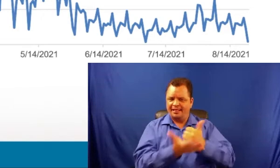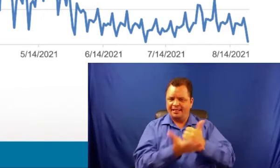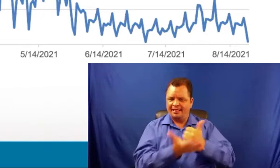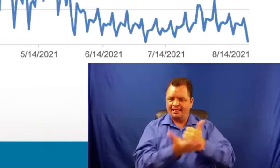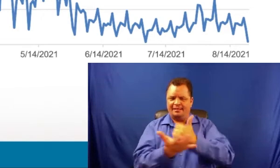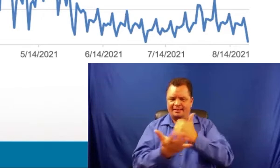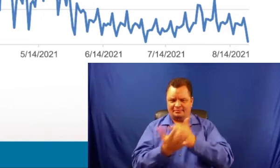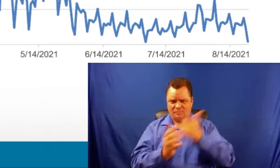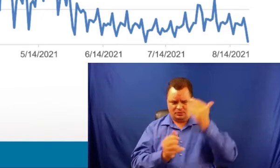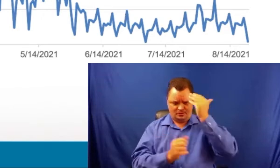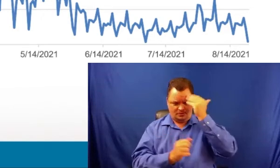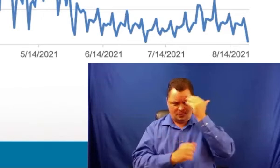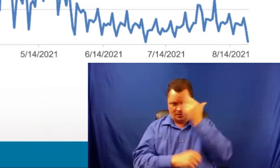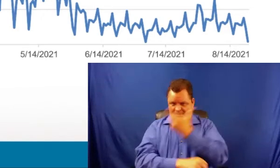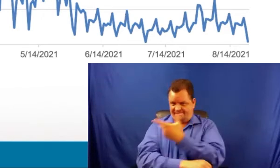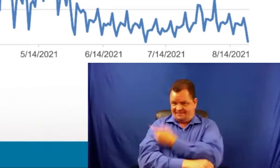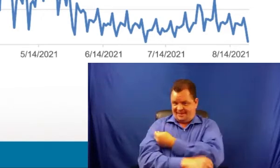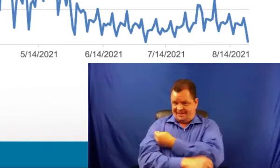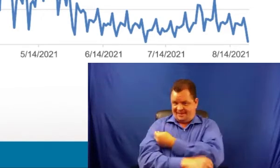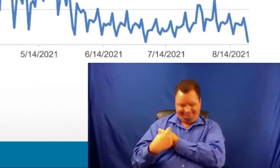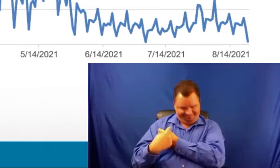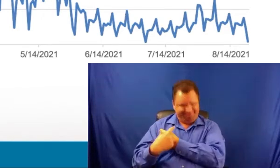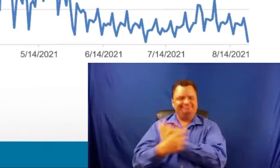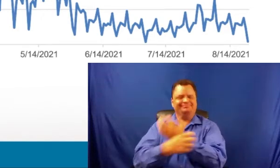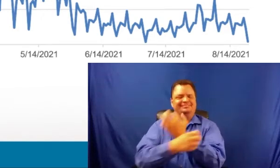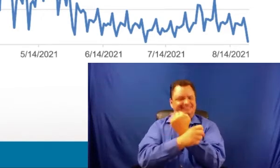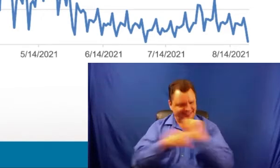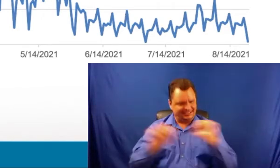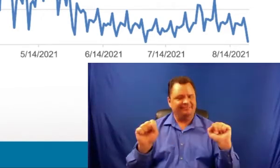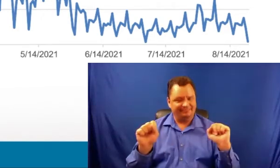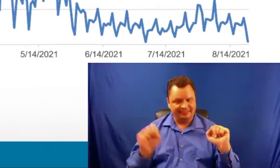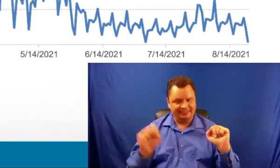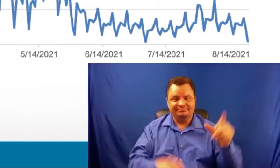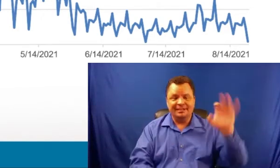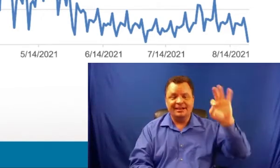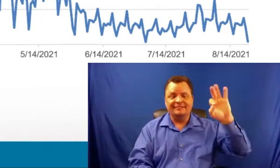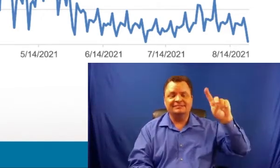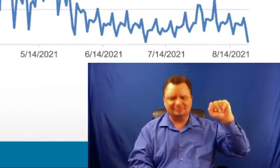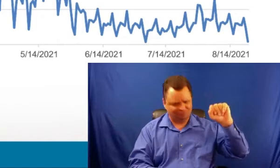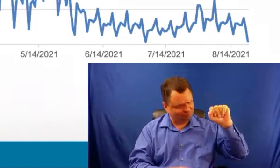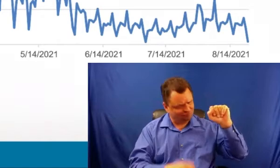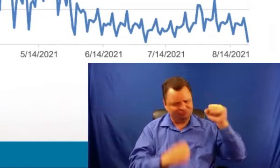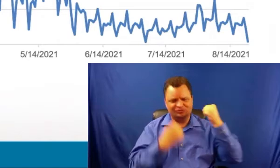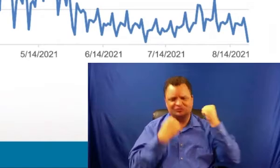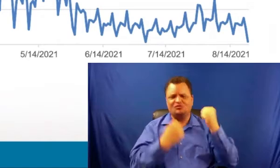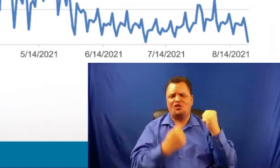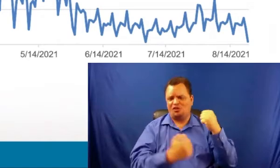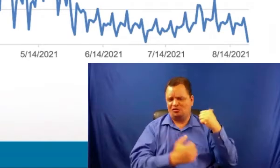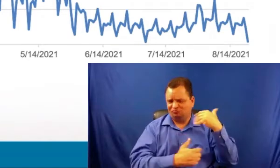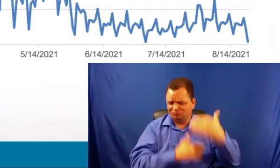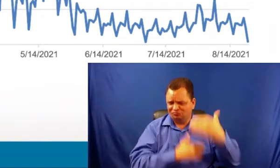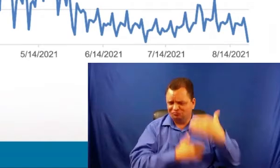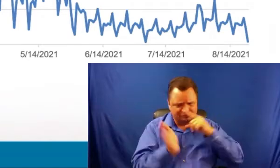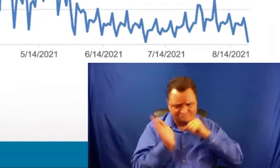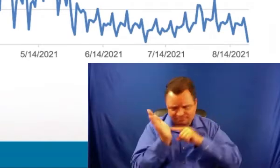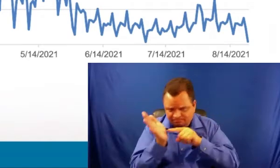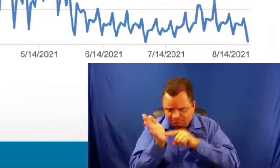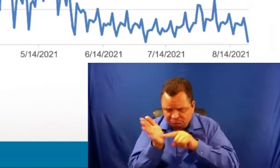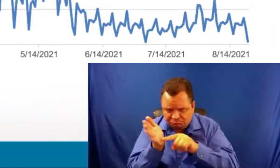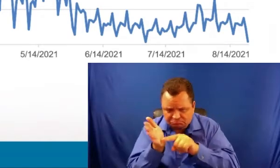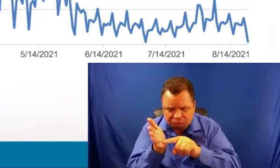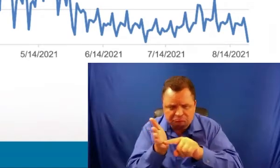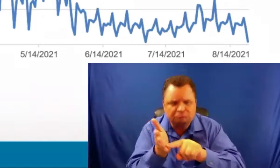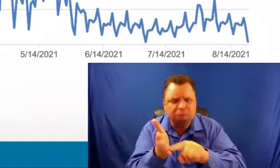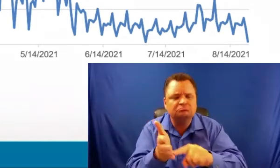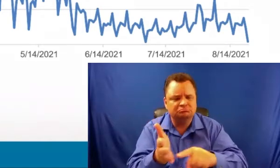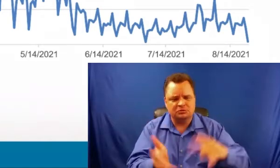of this vaccine. The FDA has a rigorous process. It has been the gold standard for the world in how we look